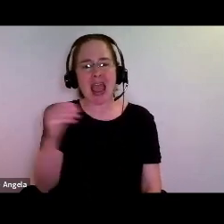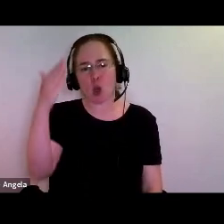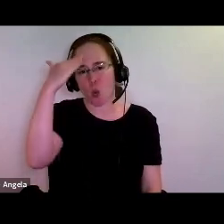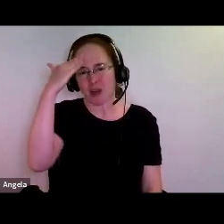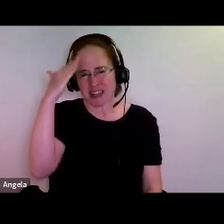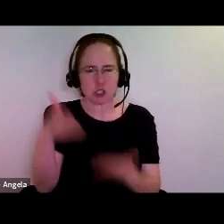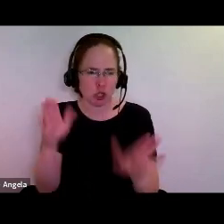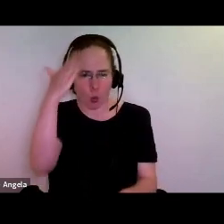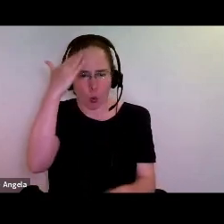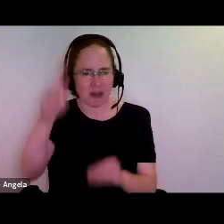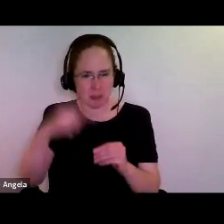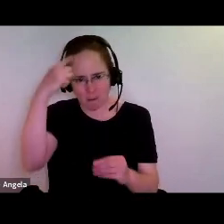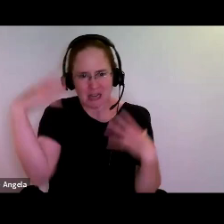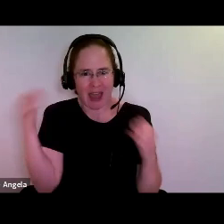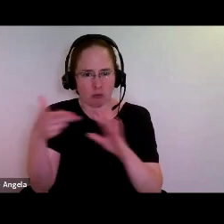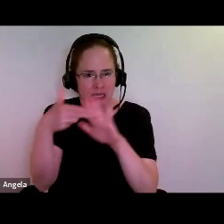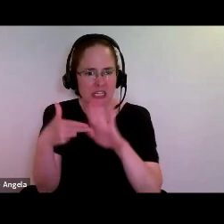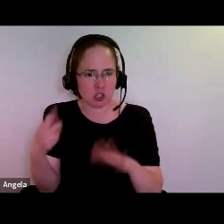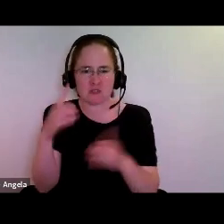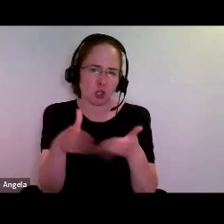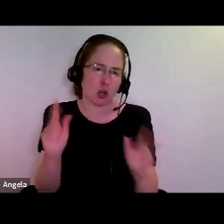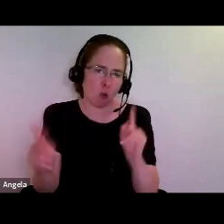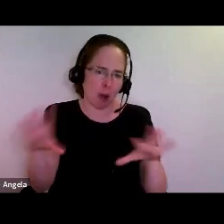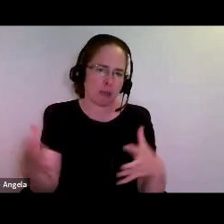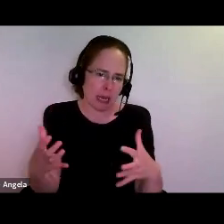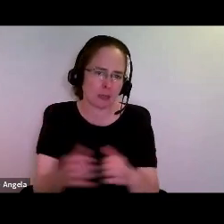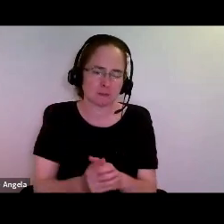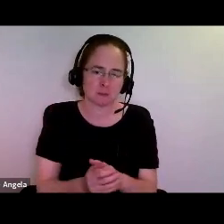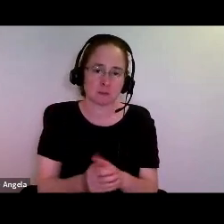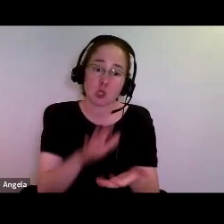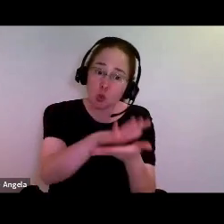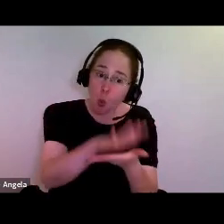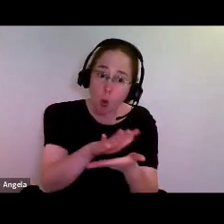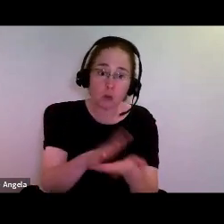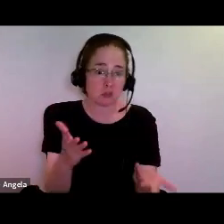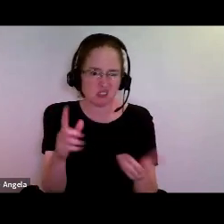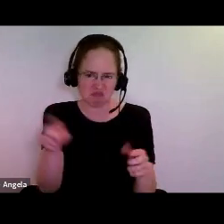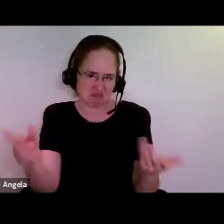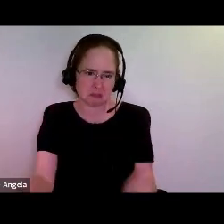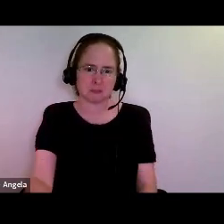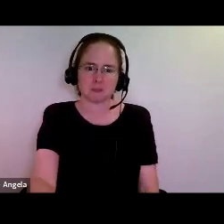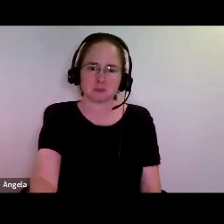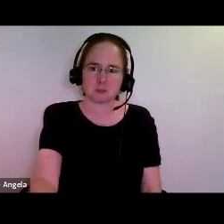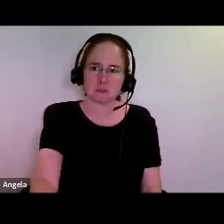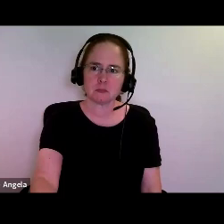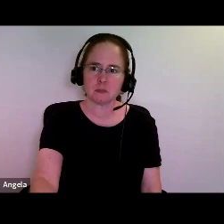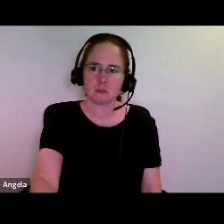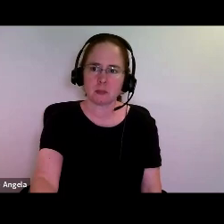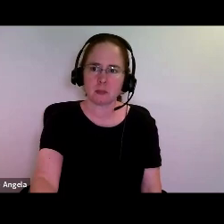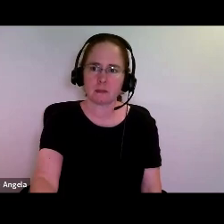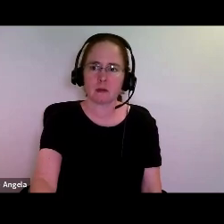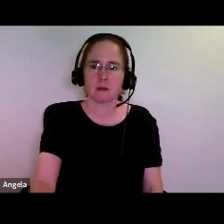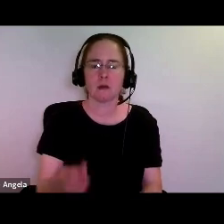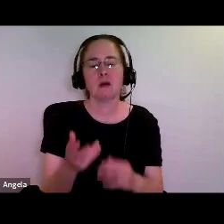awareness about mental health conditions for the general public, schools, that type of thing, and advocacy at the national